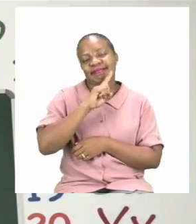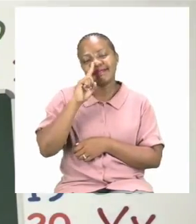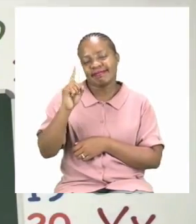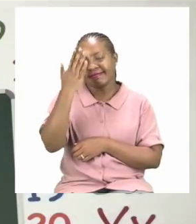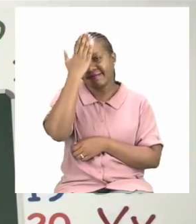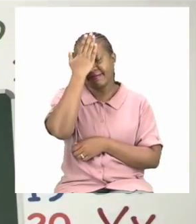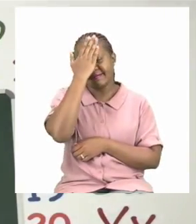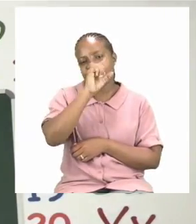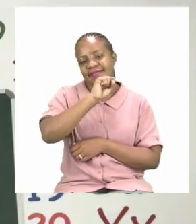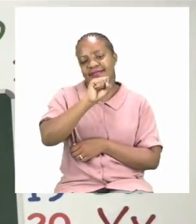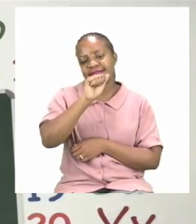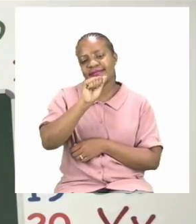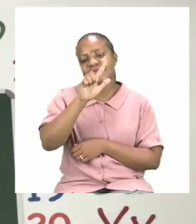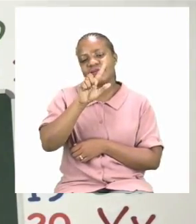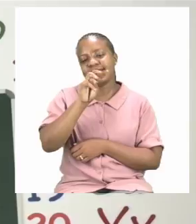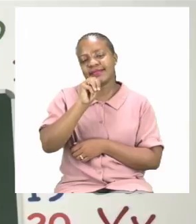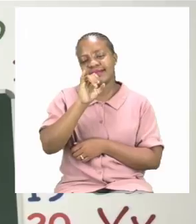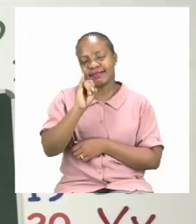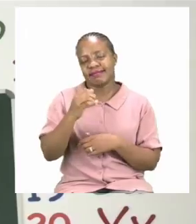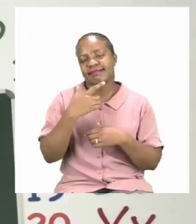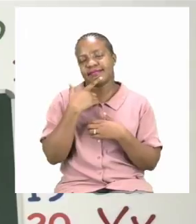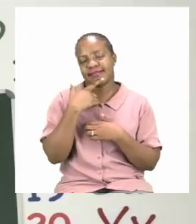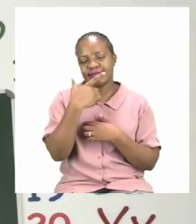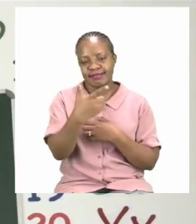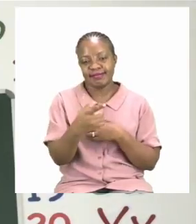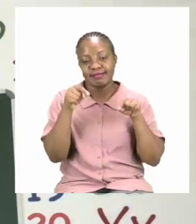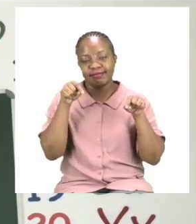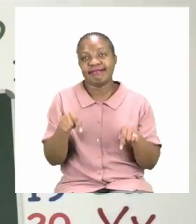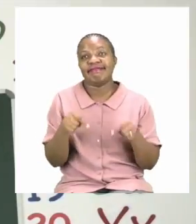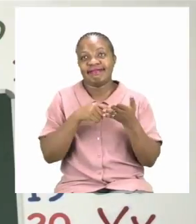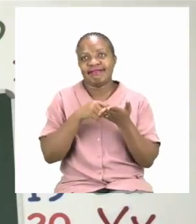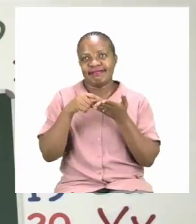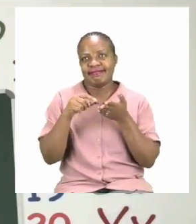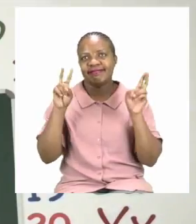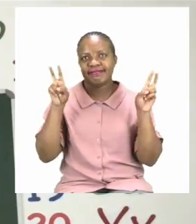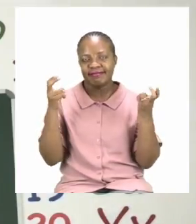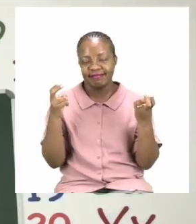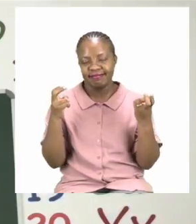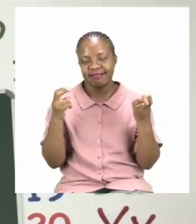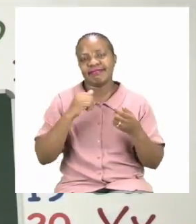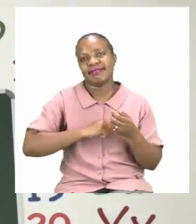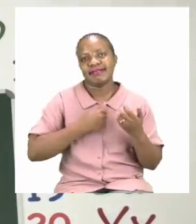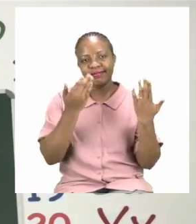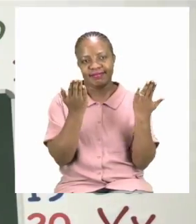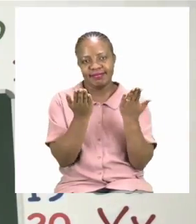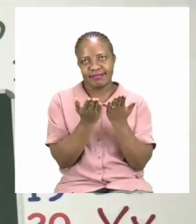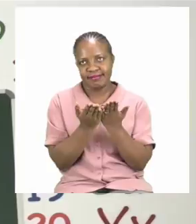much for joining me today. Our theme this week is My School